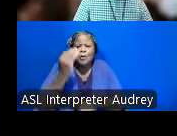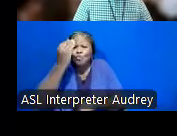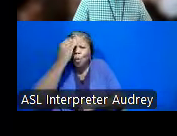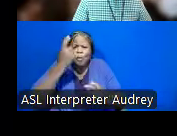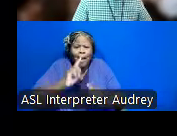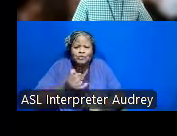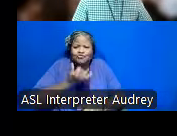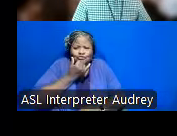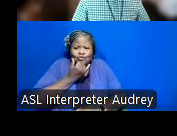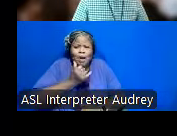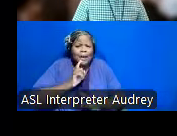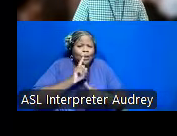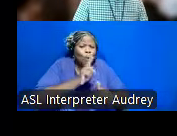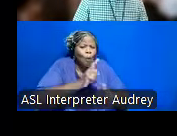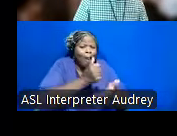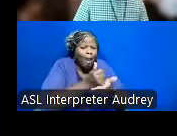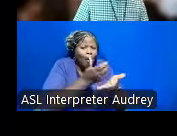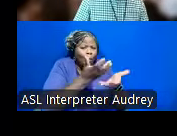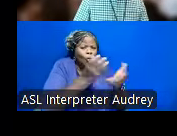that wasn't right, that wasn't legal.